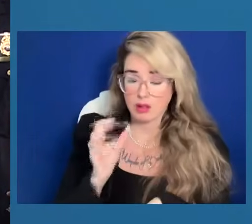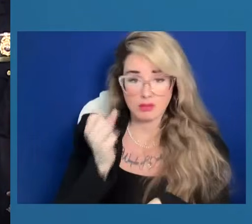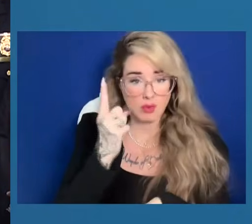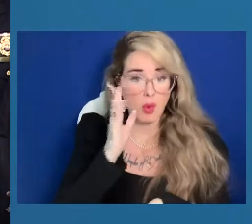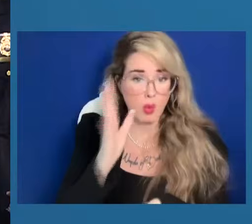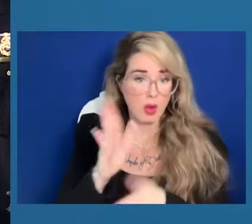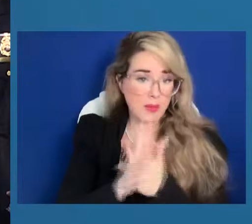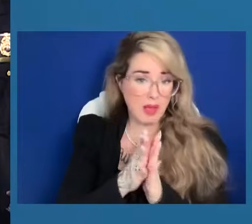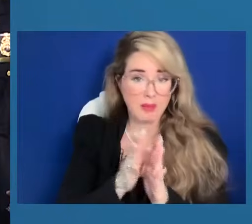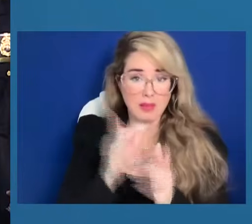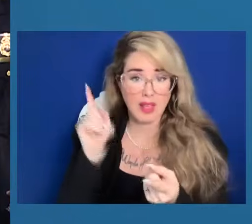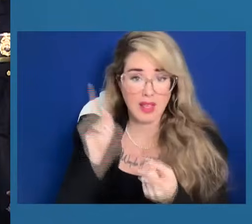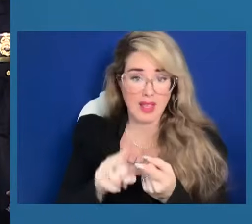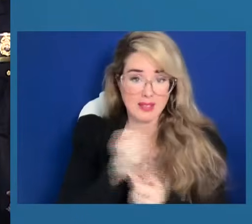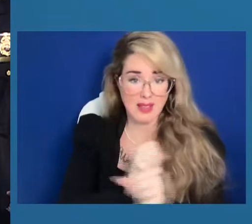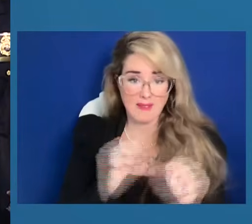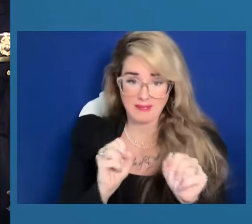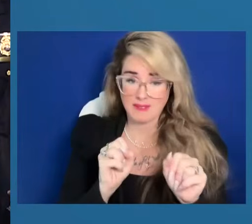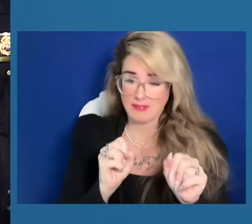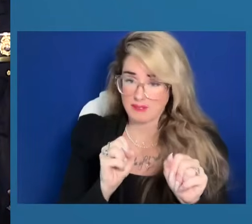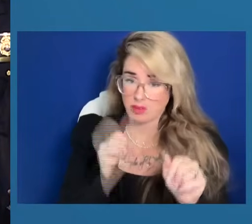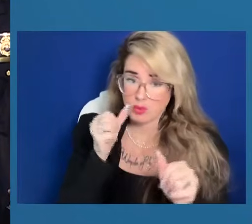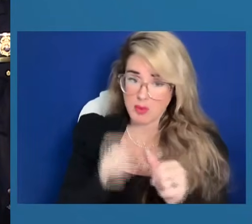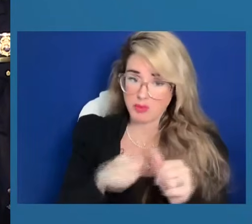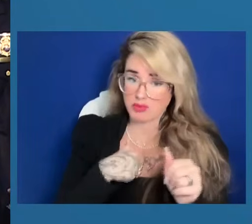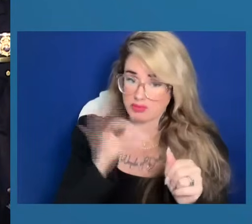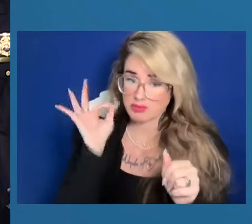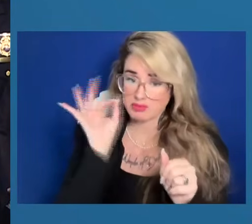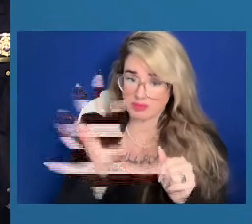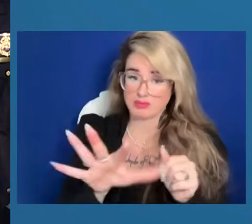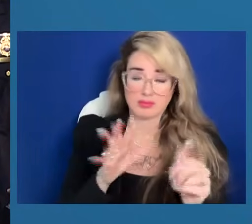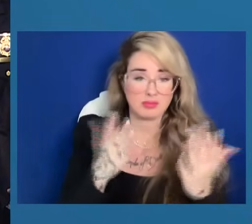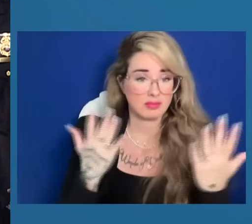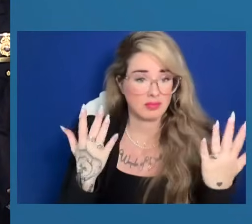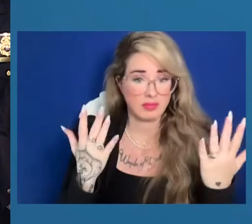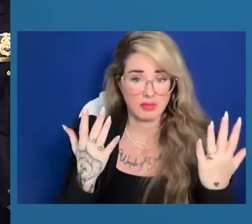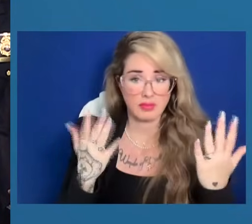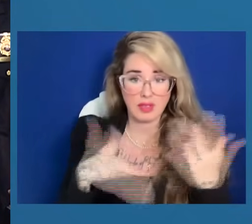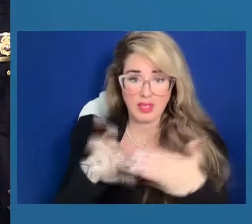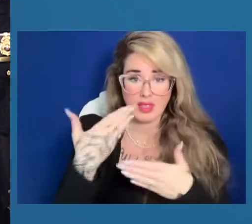too, mark my words, you ought to listen to our next speaker.